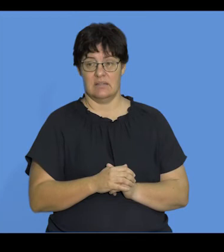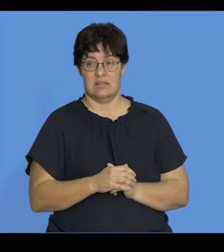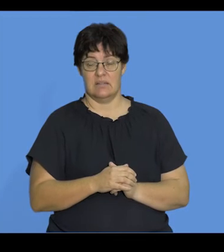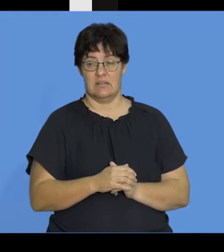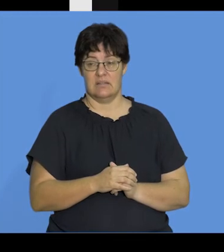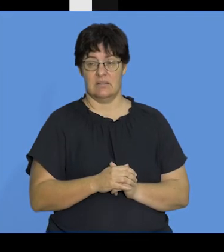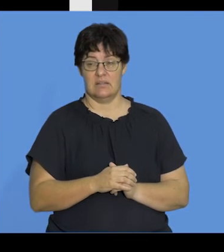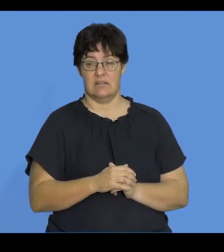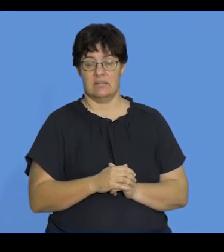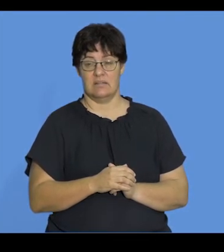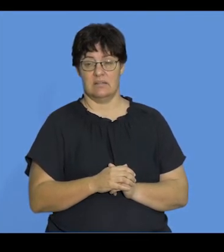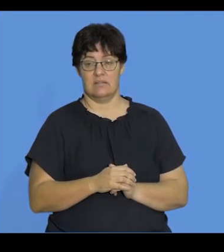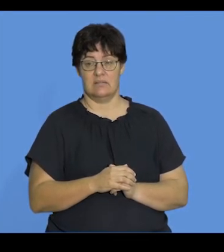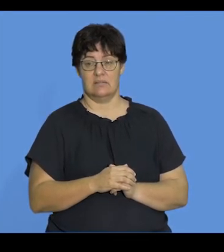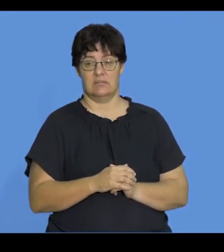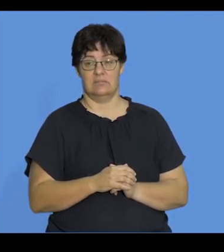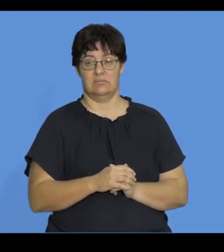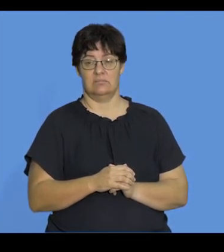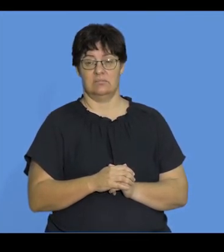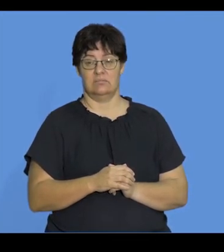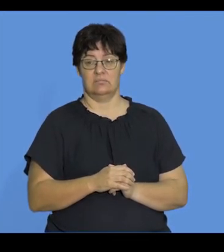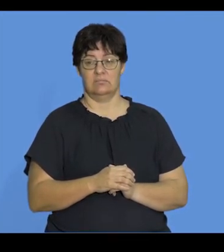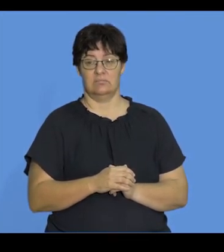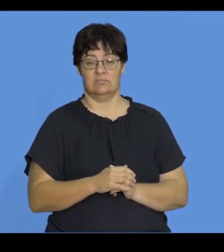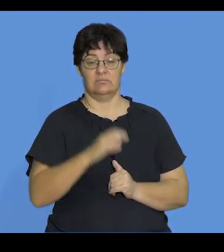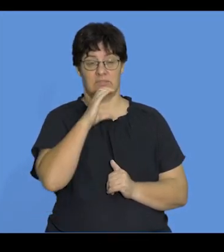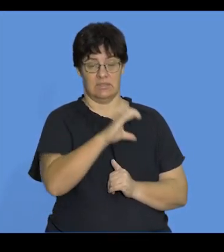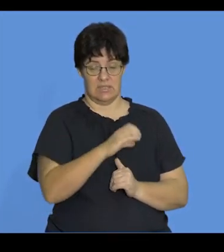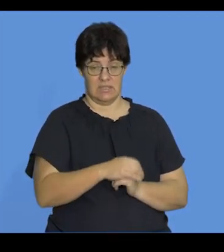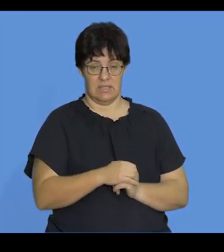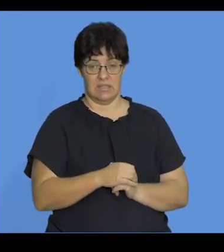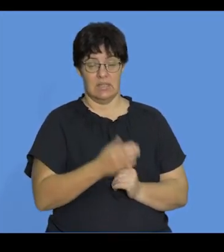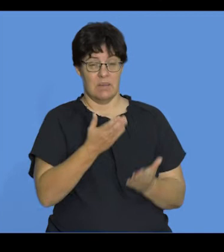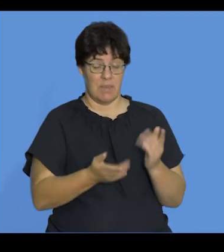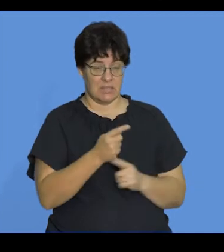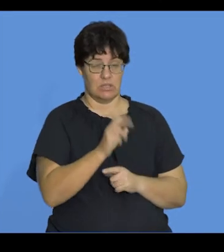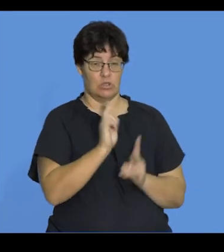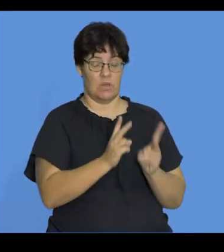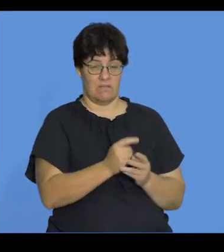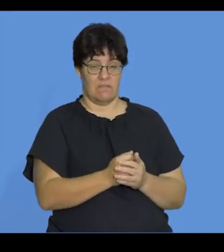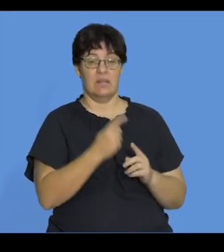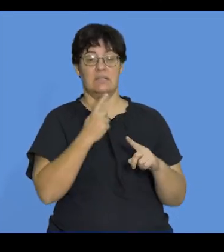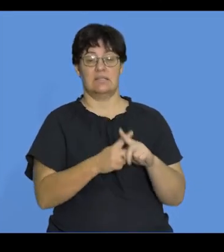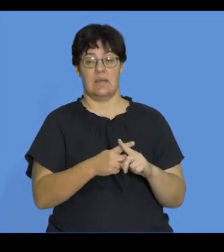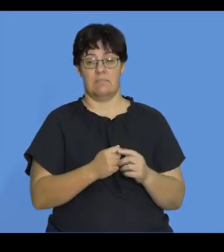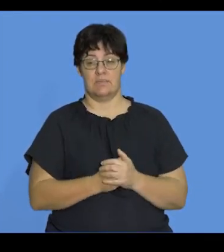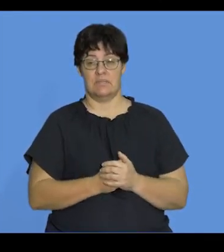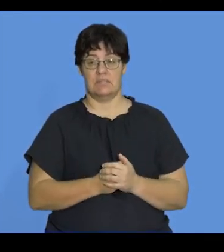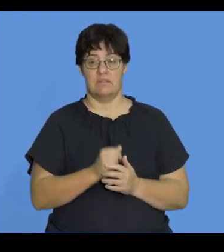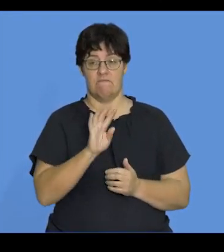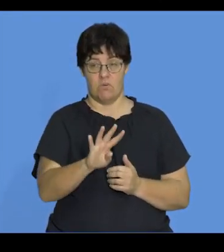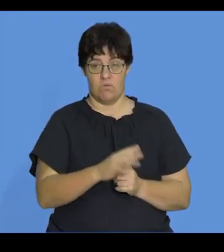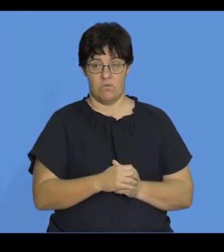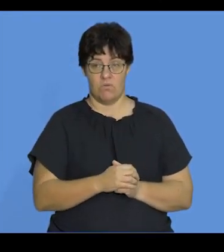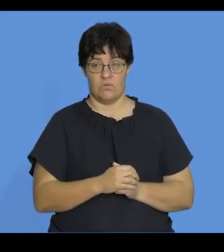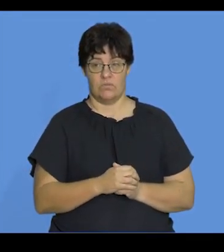that by means of a calculation. So carbon the mass of carbon is 12 multiplied by